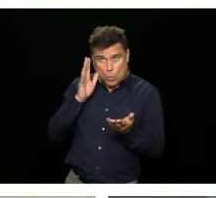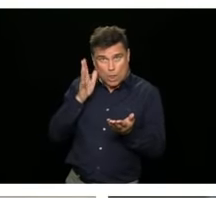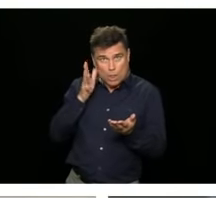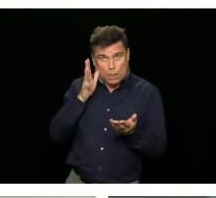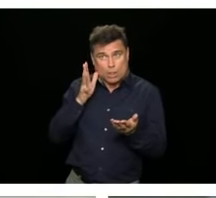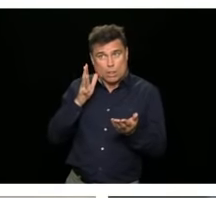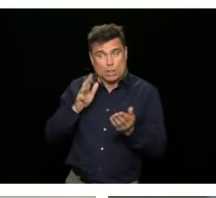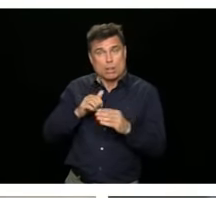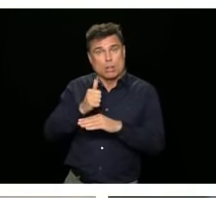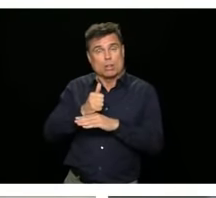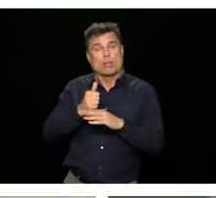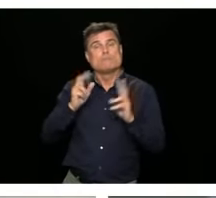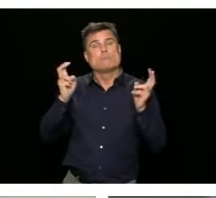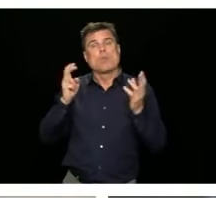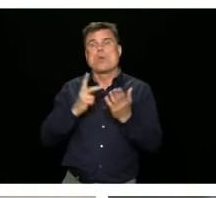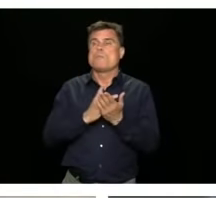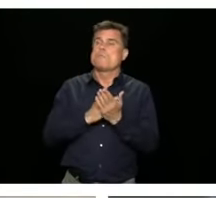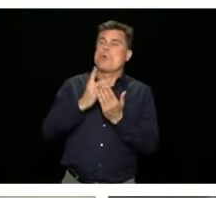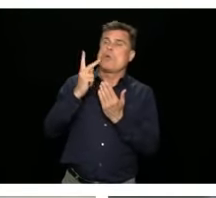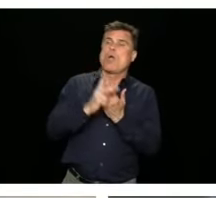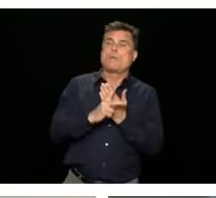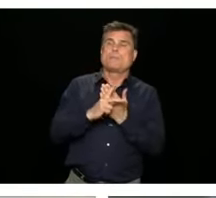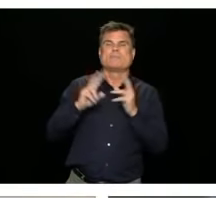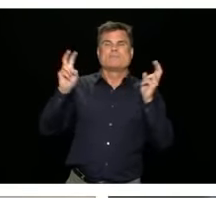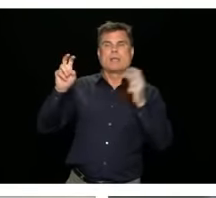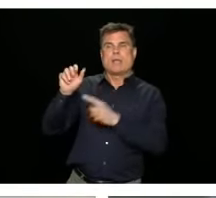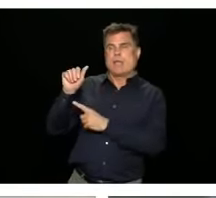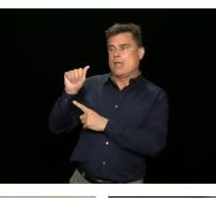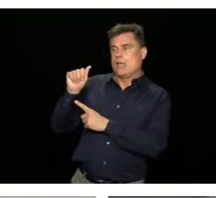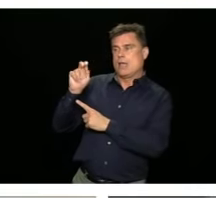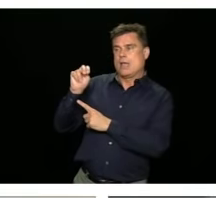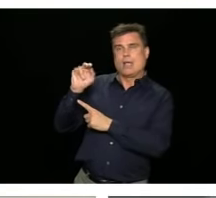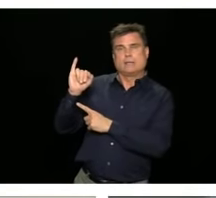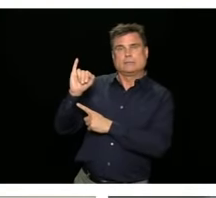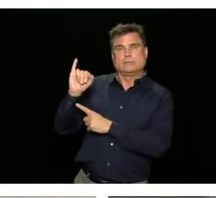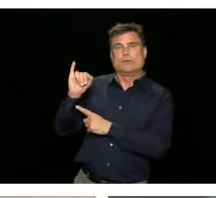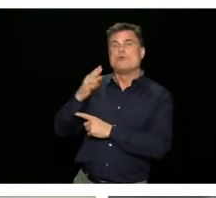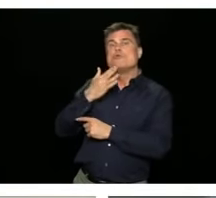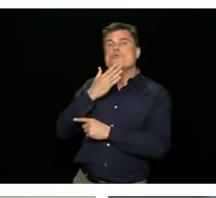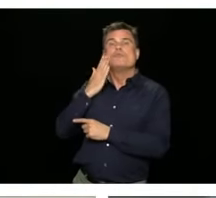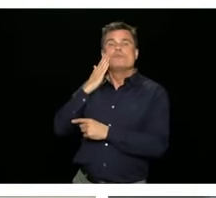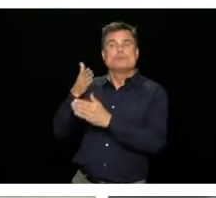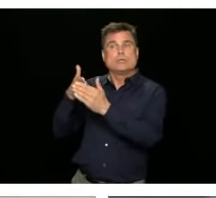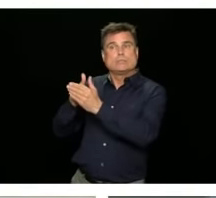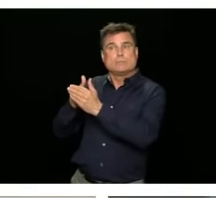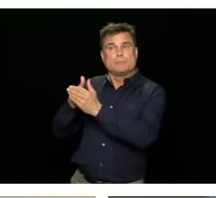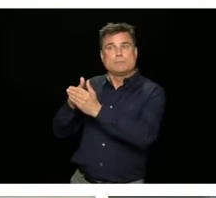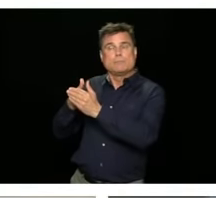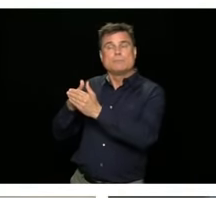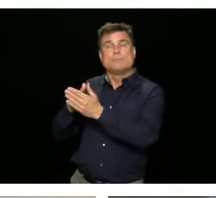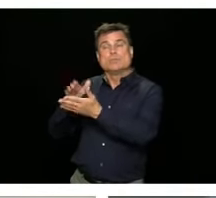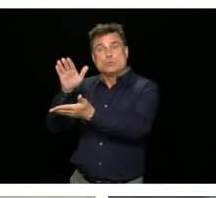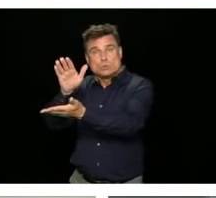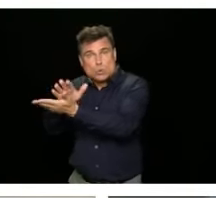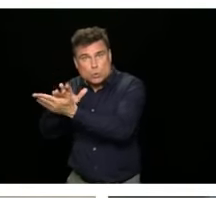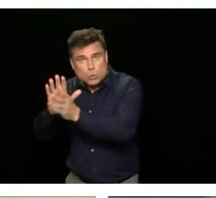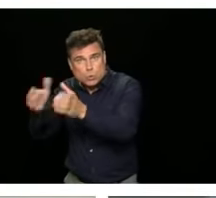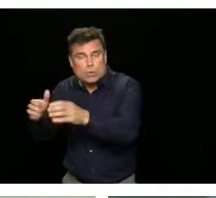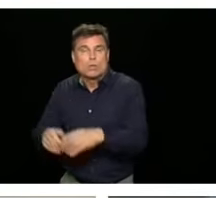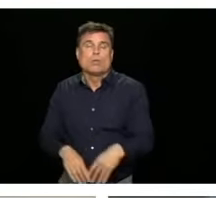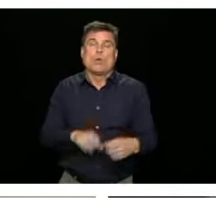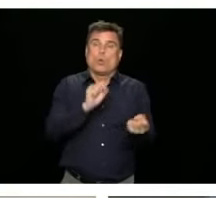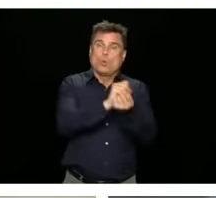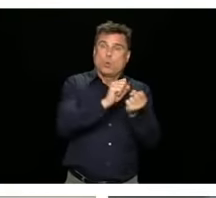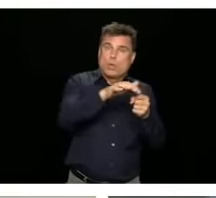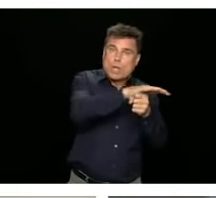in the general public. And I would like to start with Patricia. Great. I hope so. And I think that